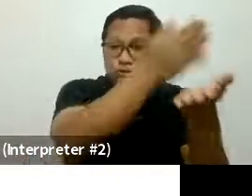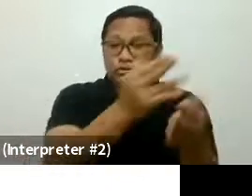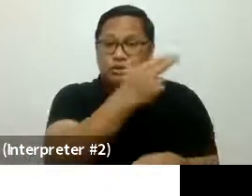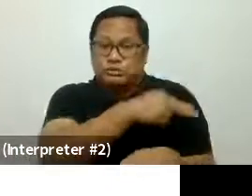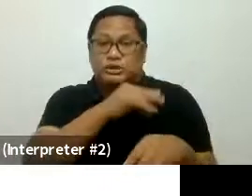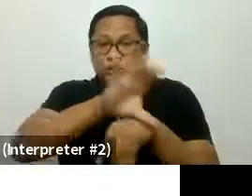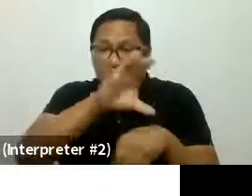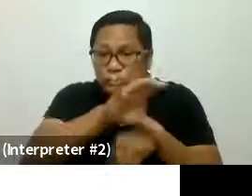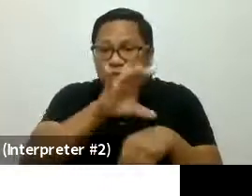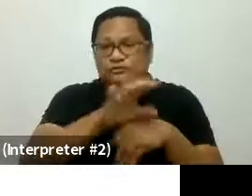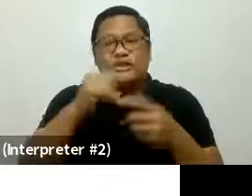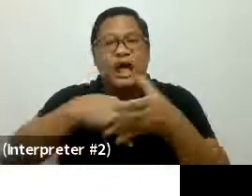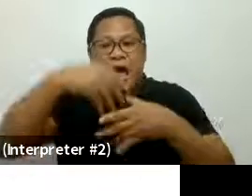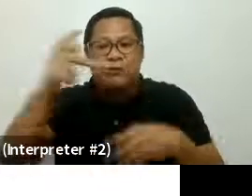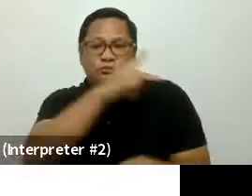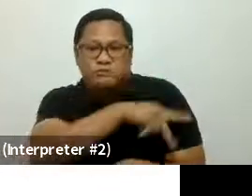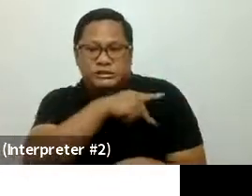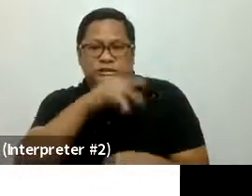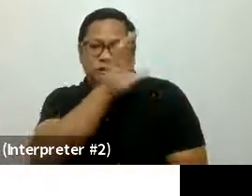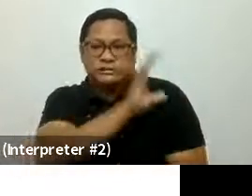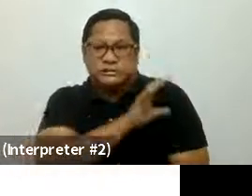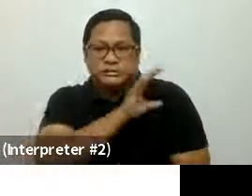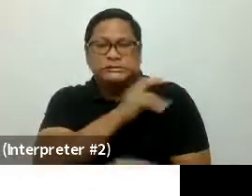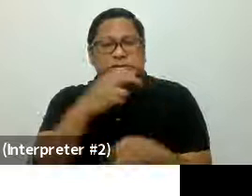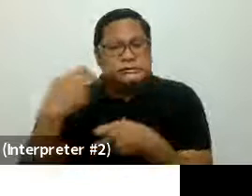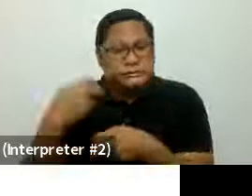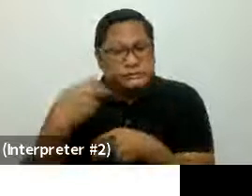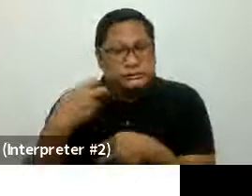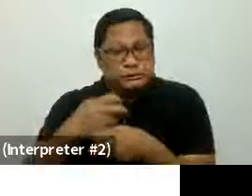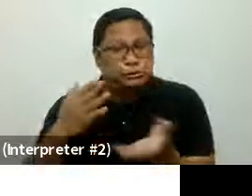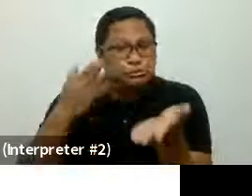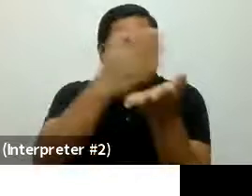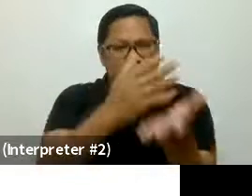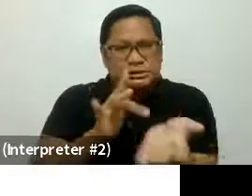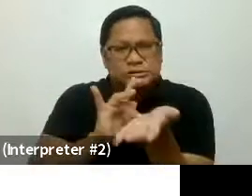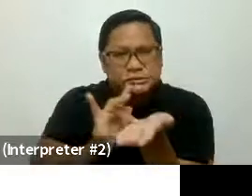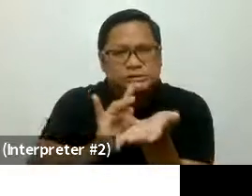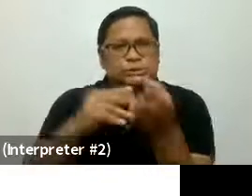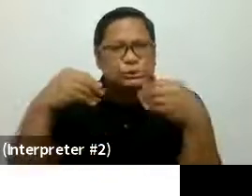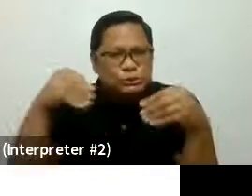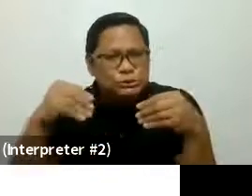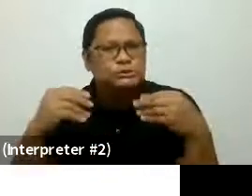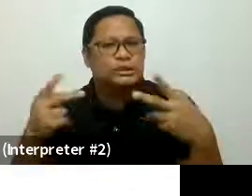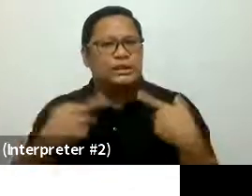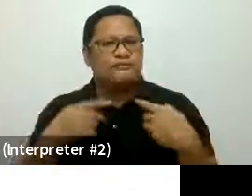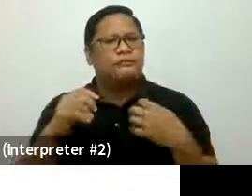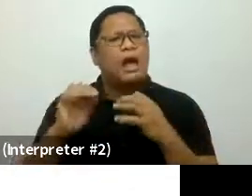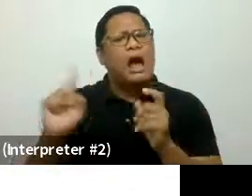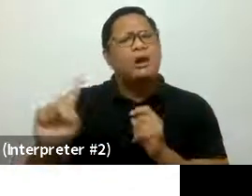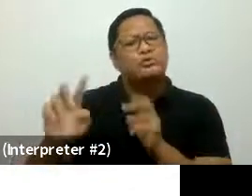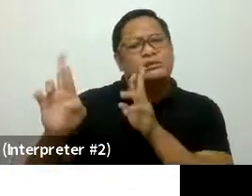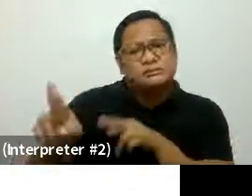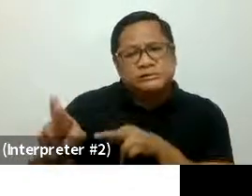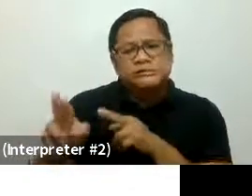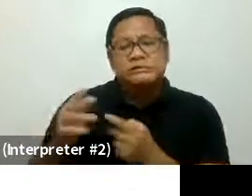outpatient clinics. The difficulty in going to the drugstore. There has been some response, particularly with